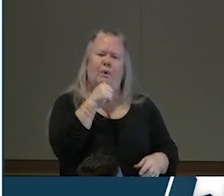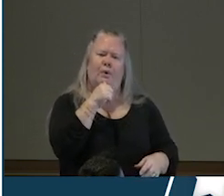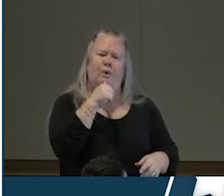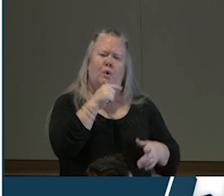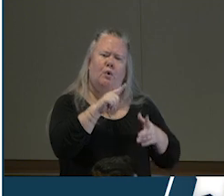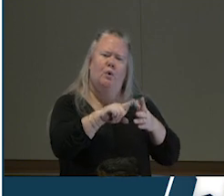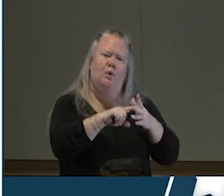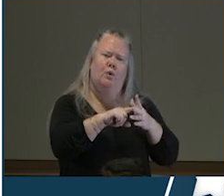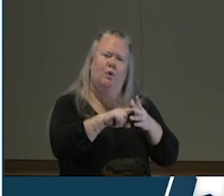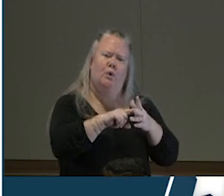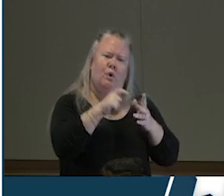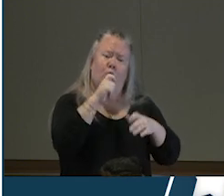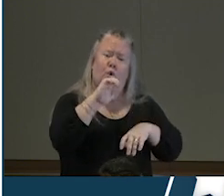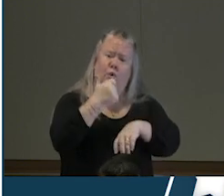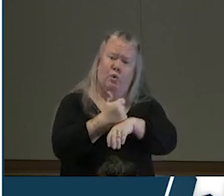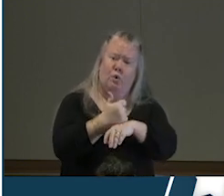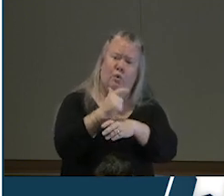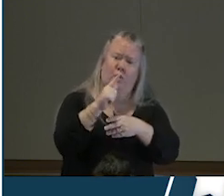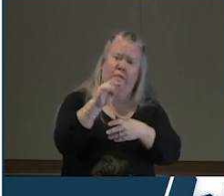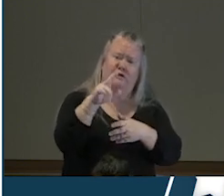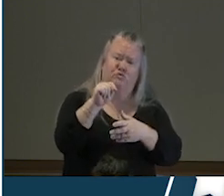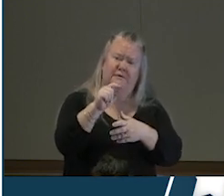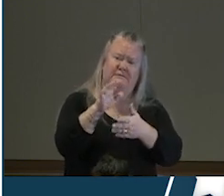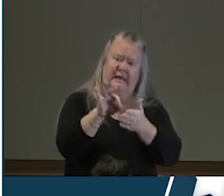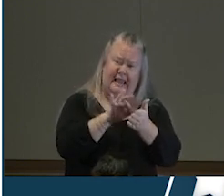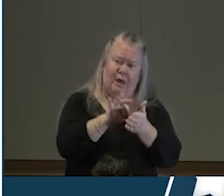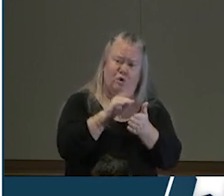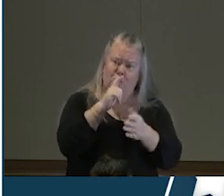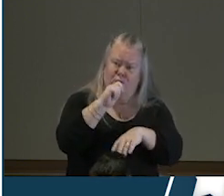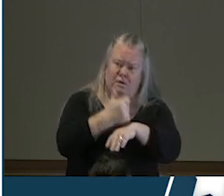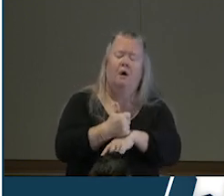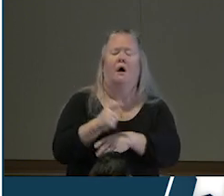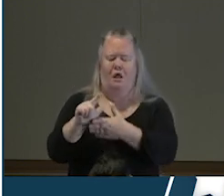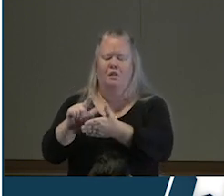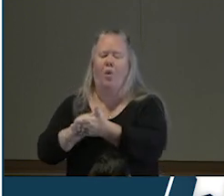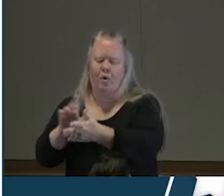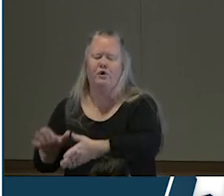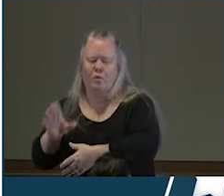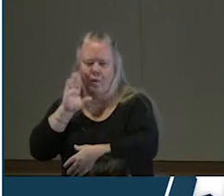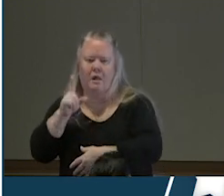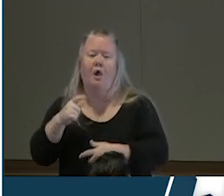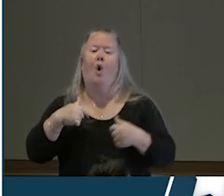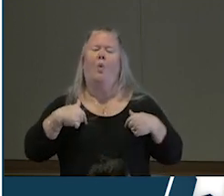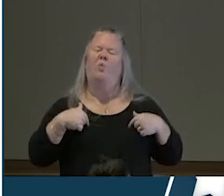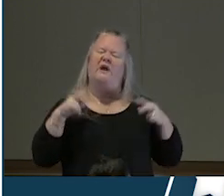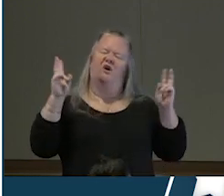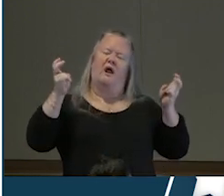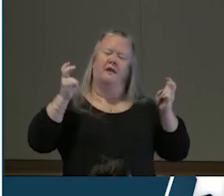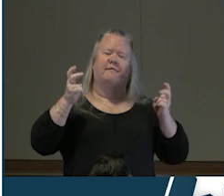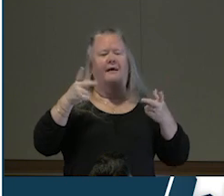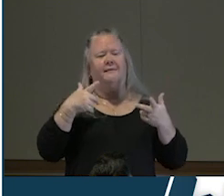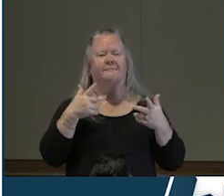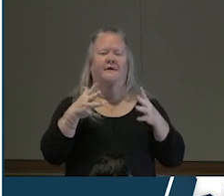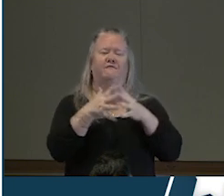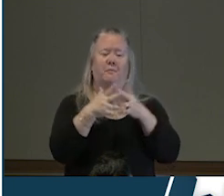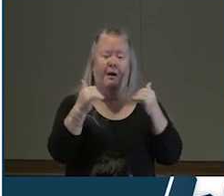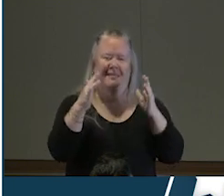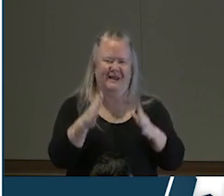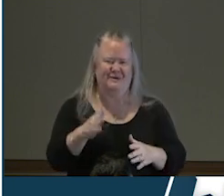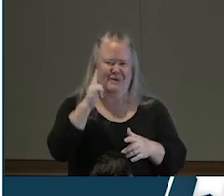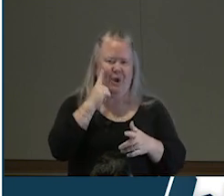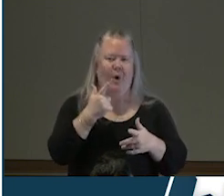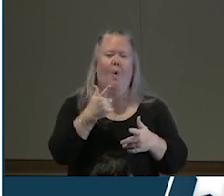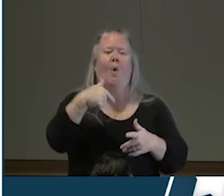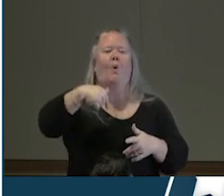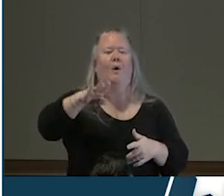trust account? The lawyer? A lawyer would start that account, correct. And we work as the quarterback. So this goes back to your question right in the beginning,